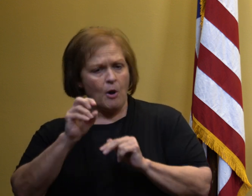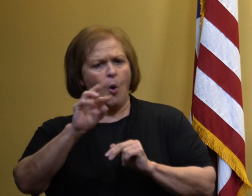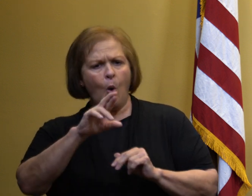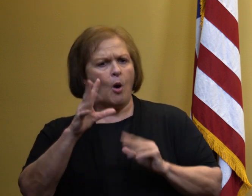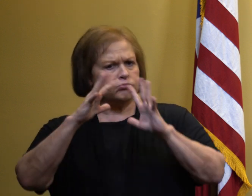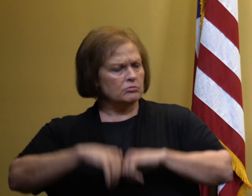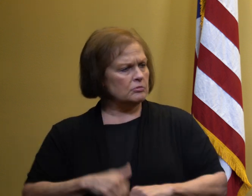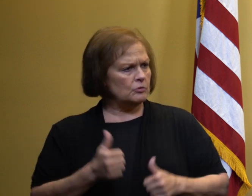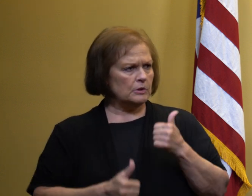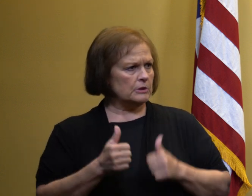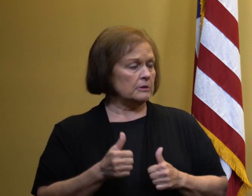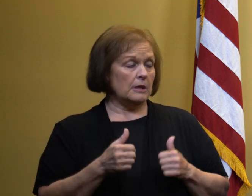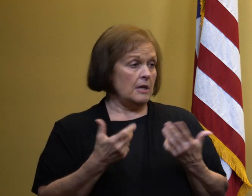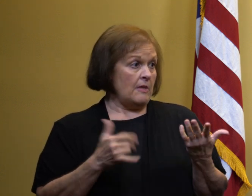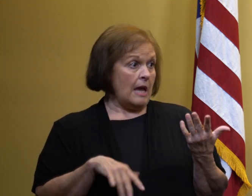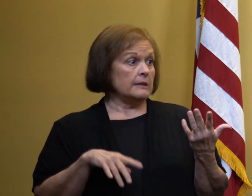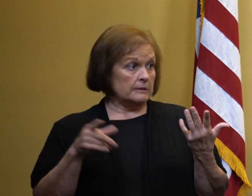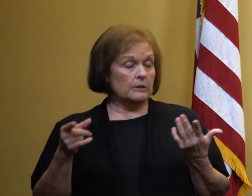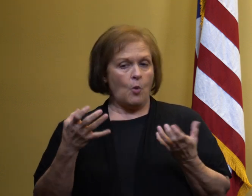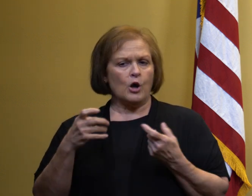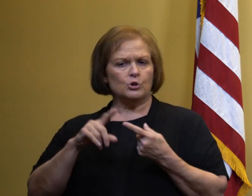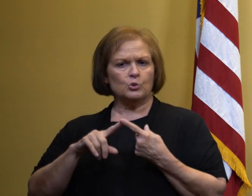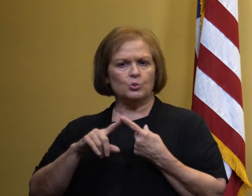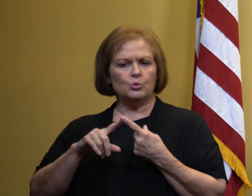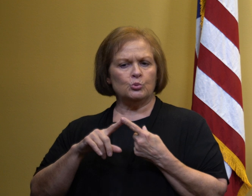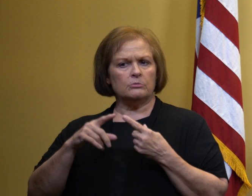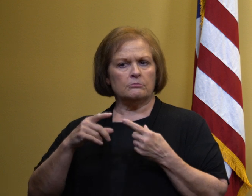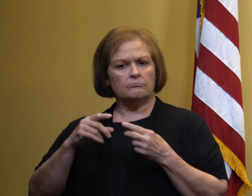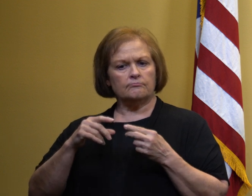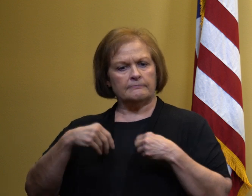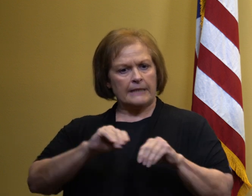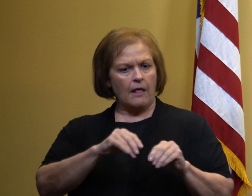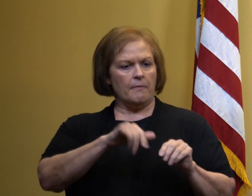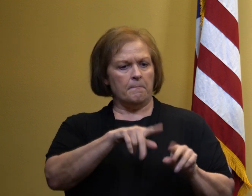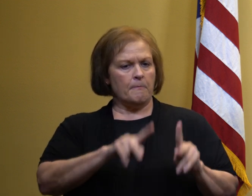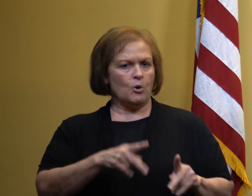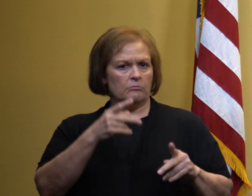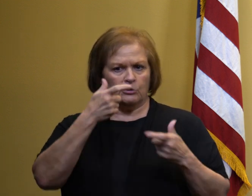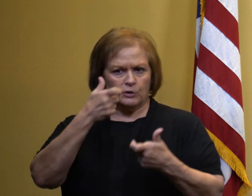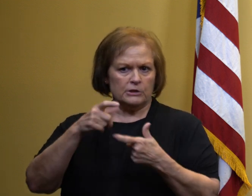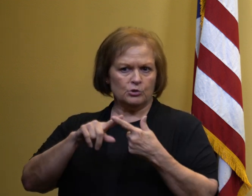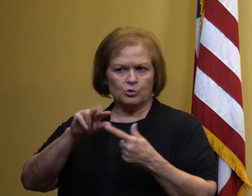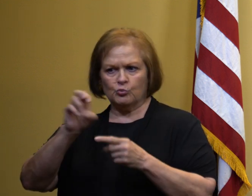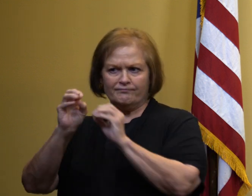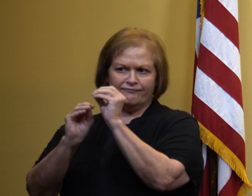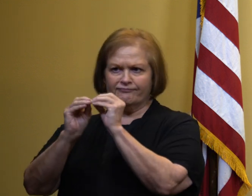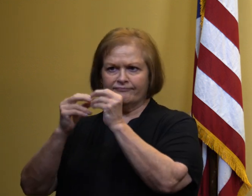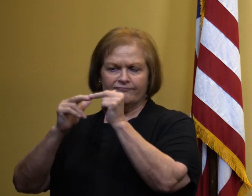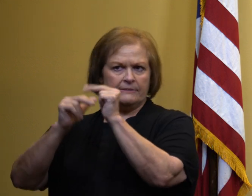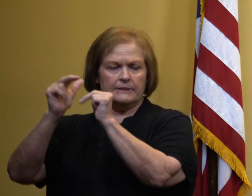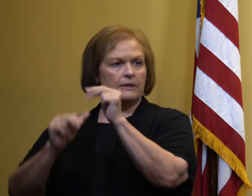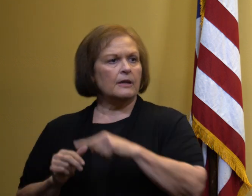are viable options for redevelopment. Deputy Gino, do you have a question? Just with hurricane season coming